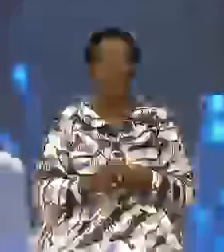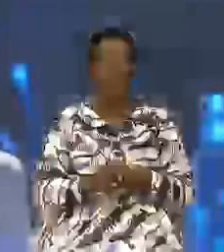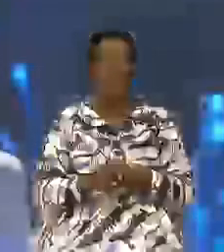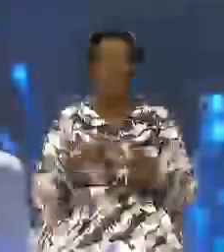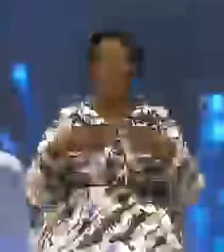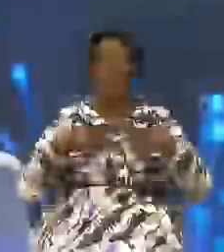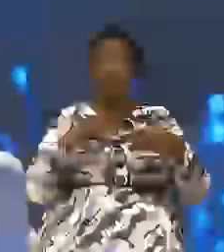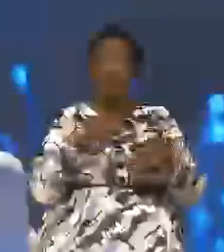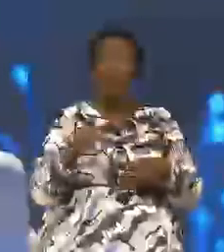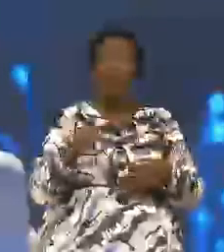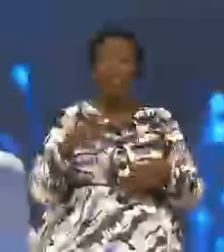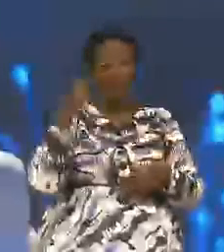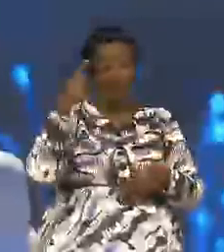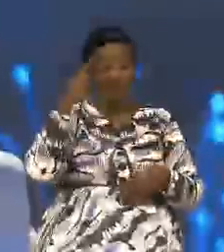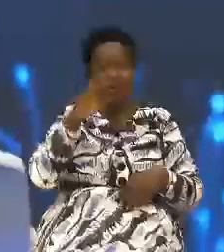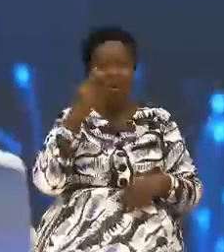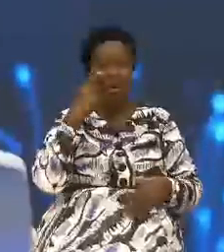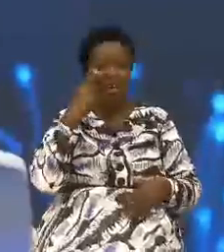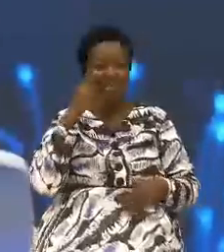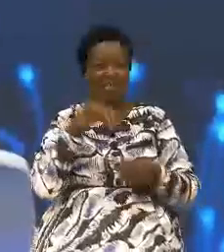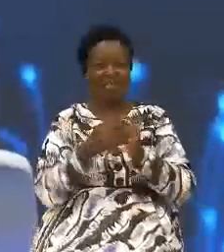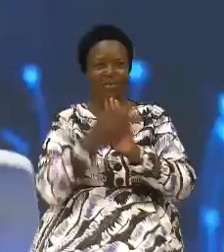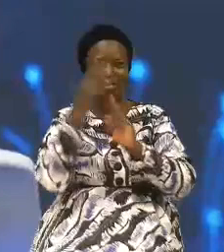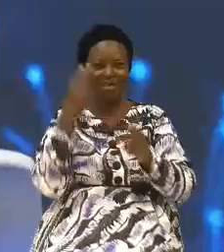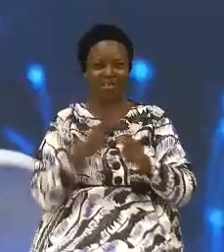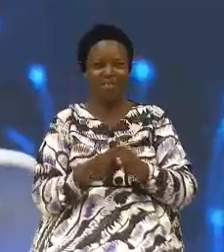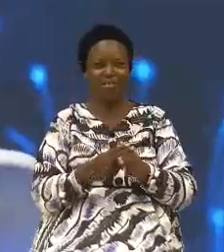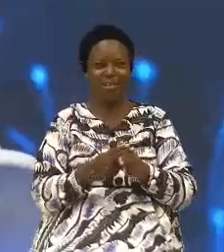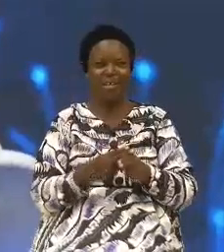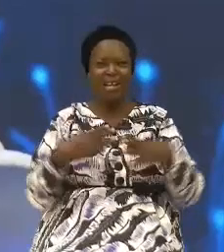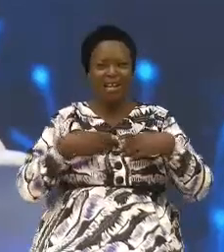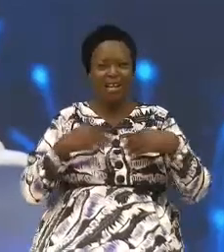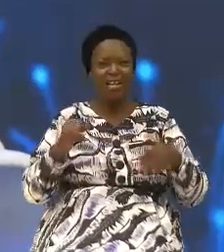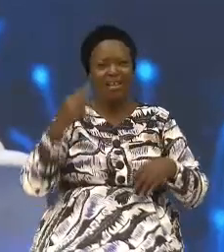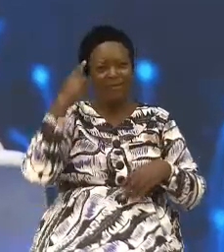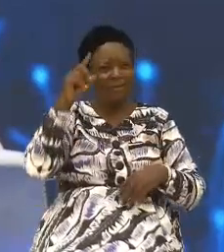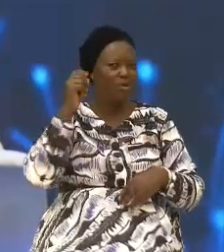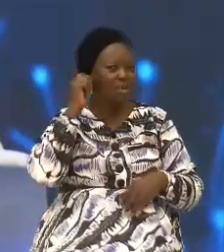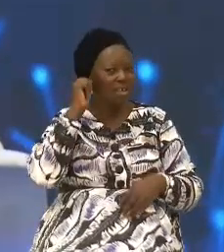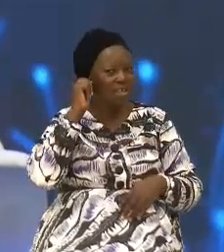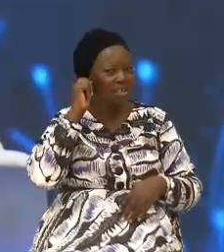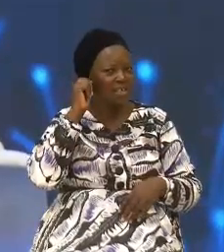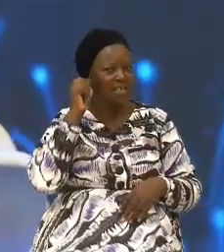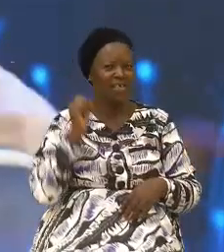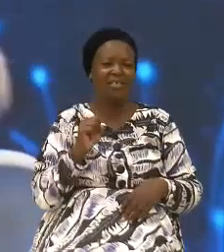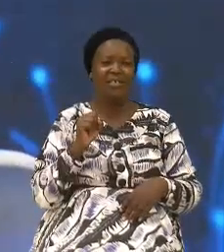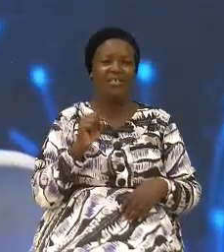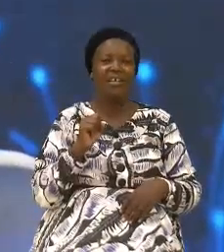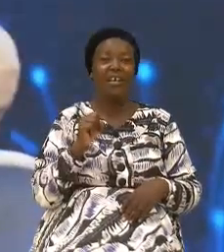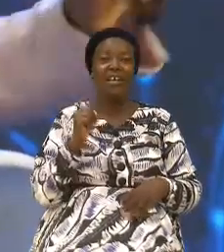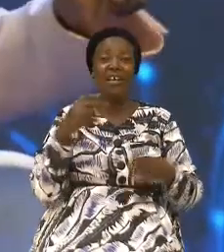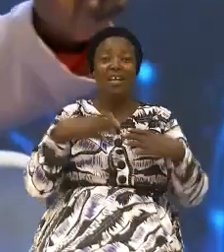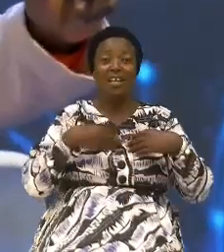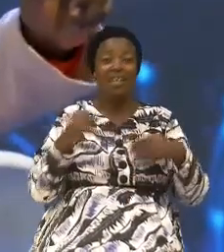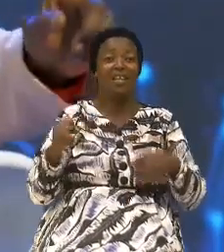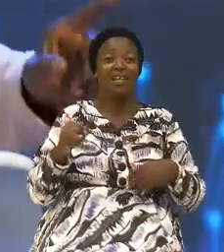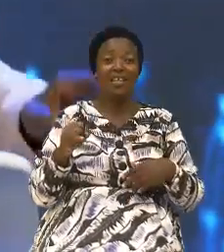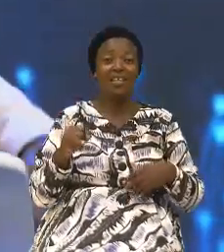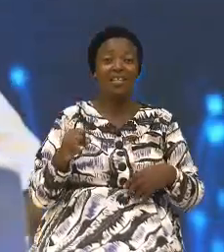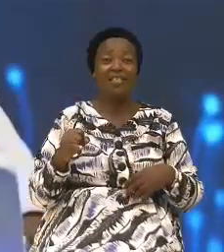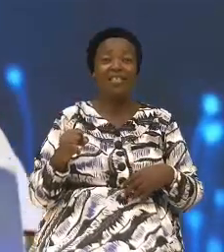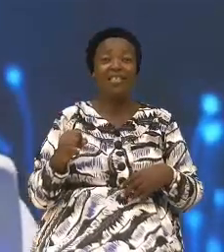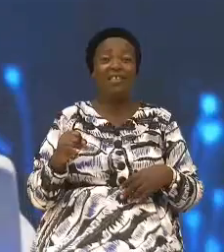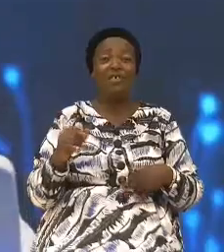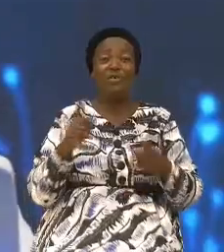Healing for your eyes. Healing for your ears. Healing to remove that